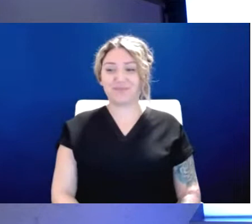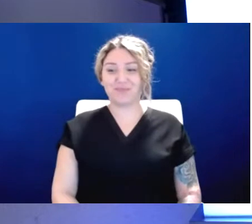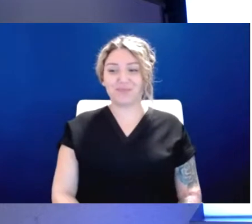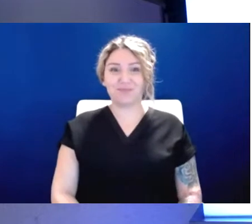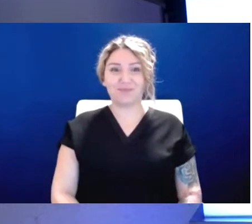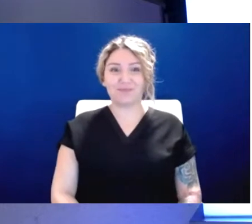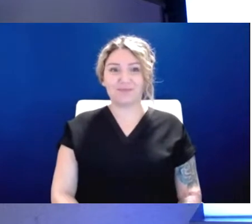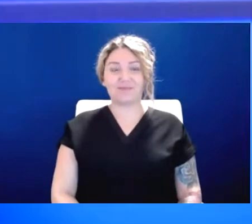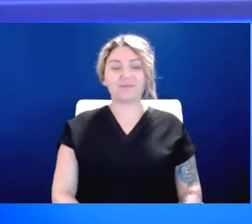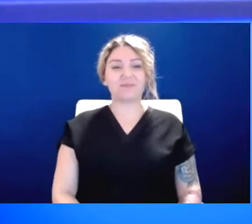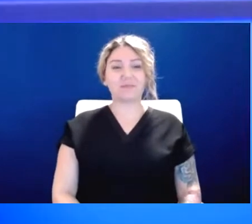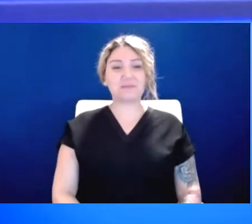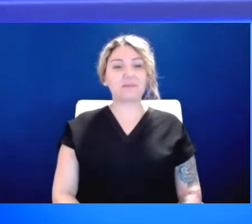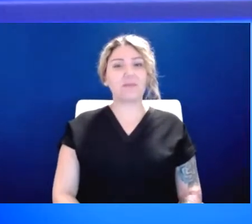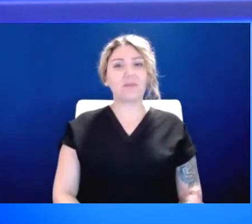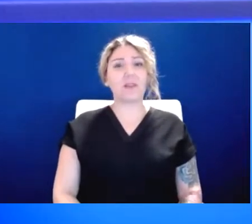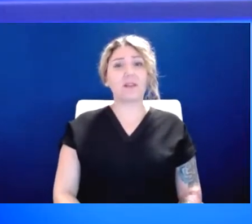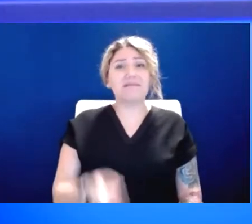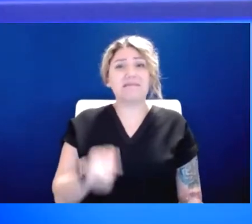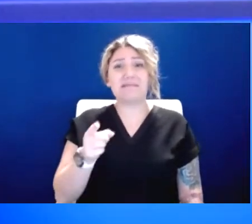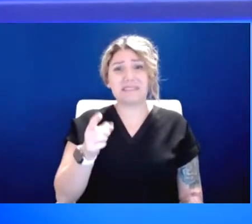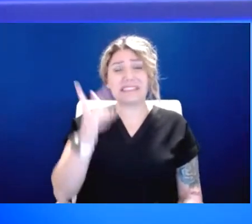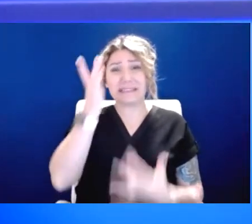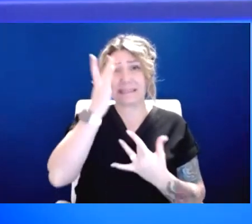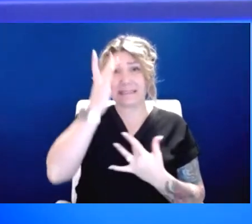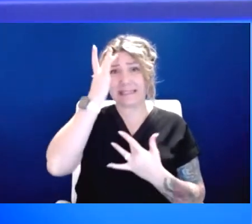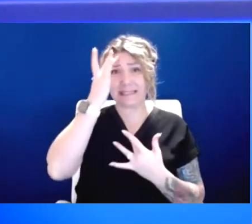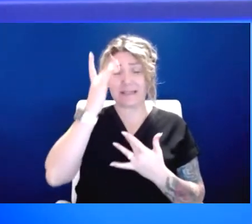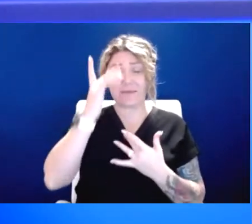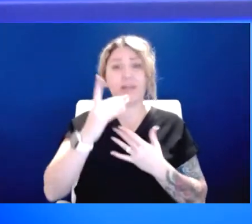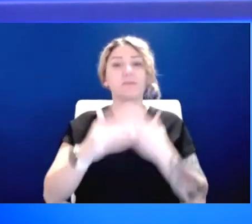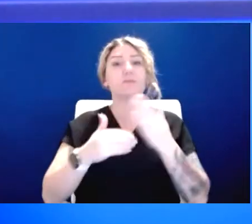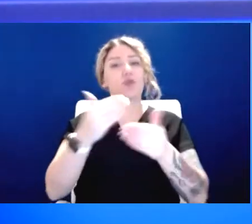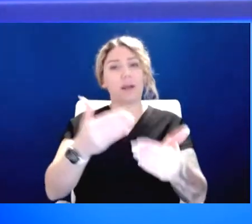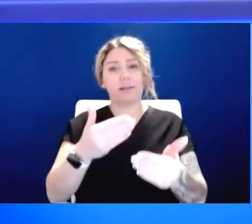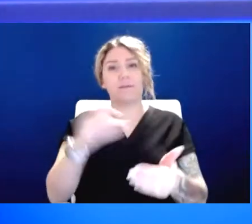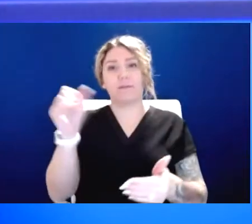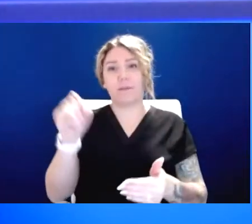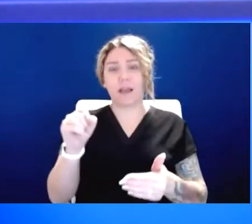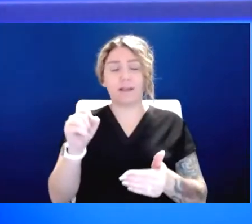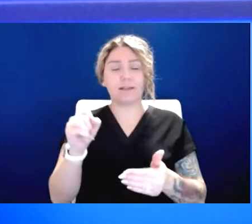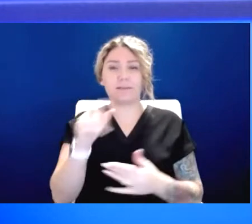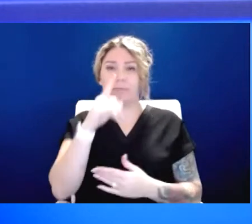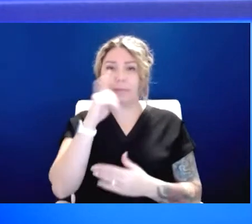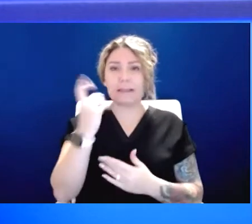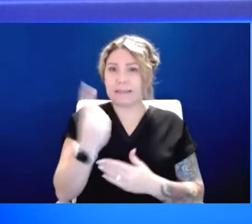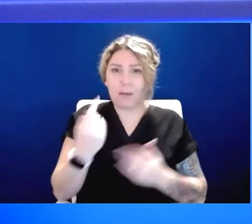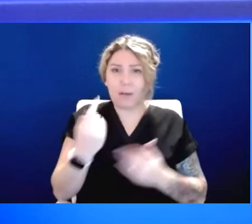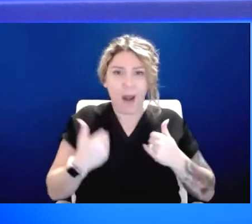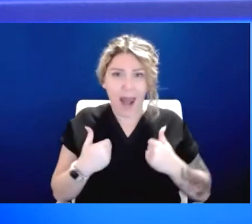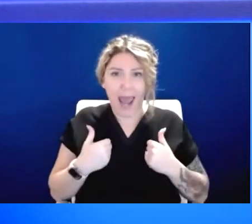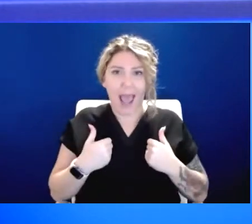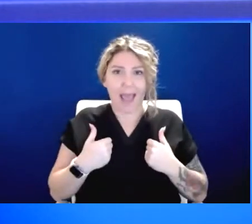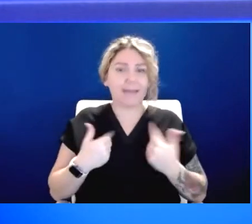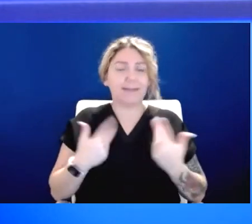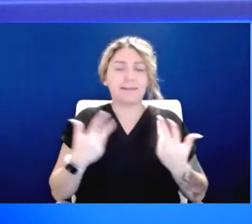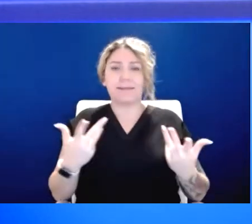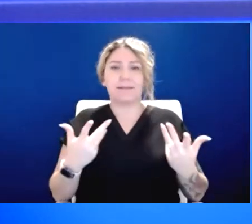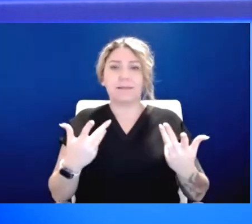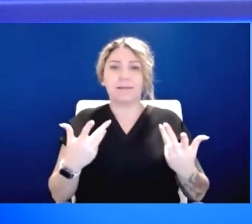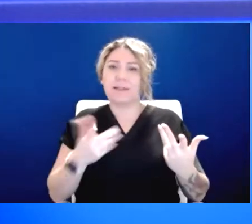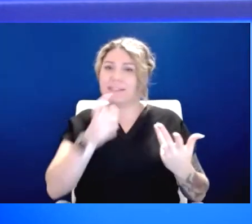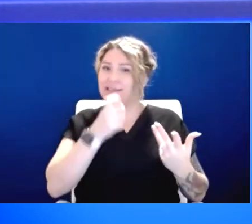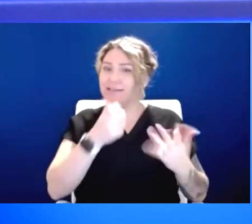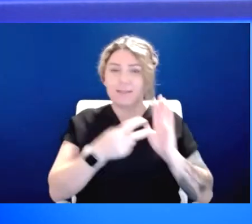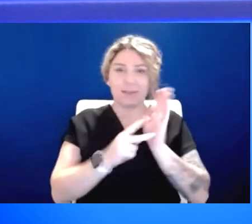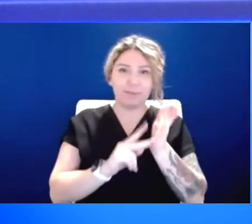So, Parkinson's disease, like I said, is a progressive disease. Just because someone has Parkinson's does not mean